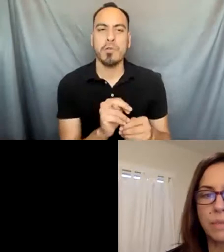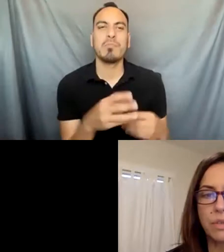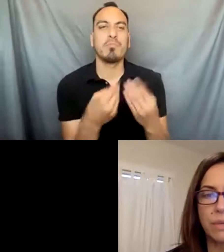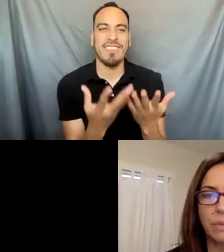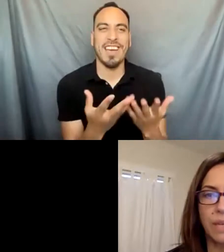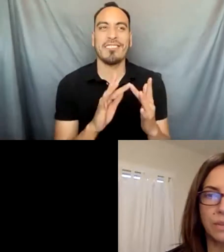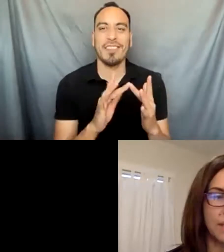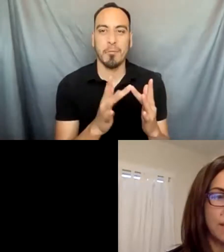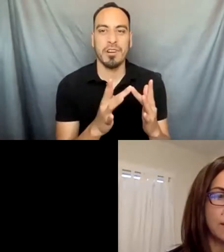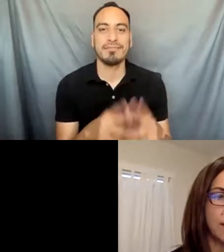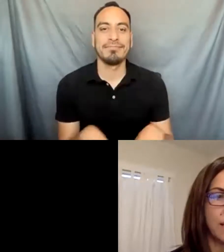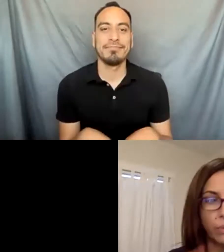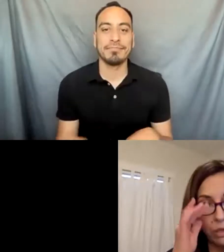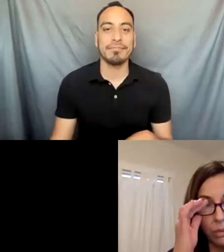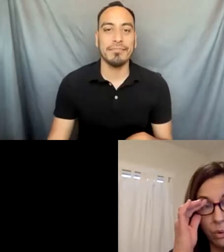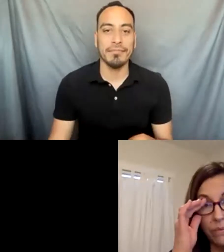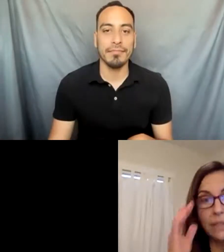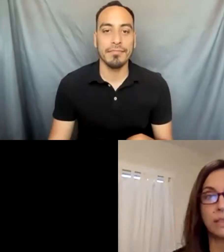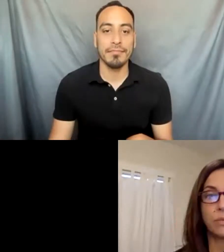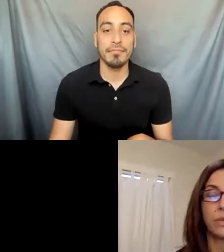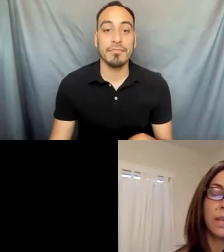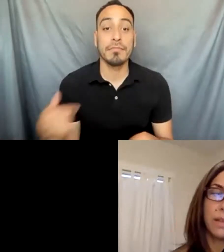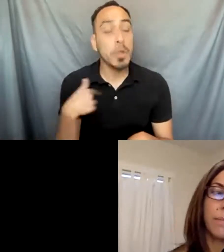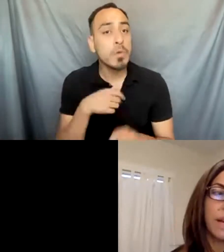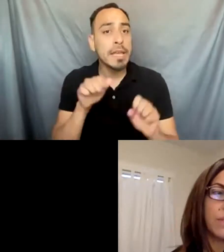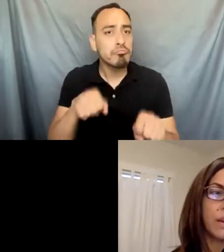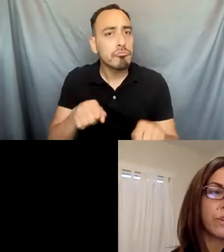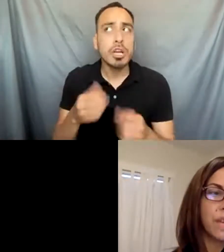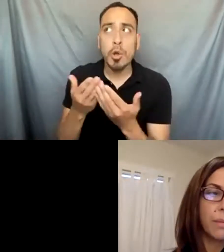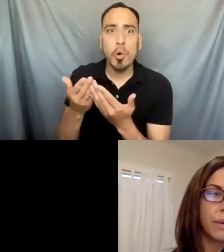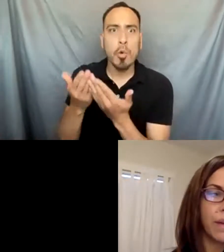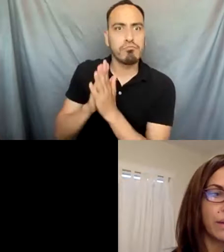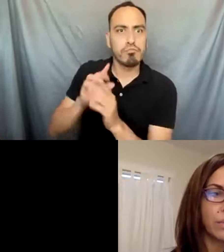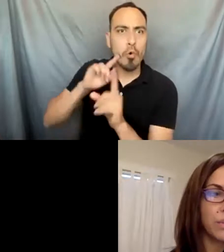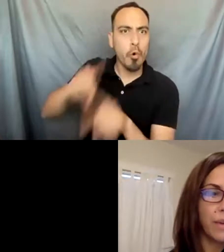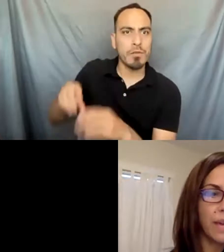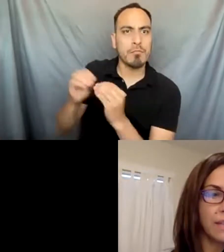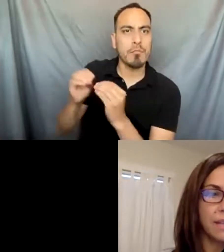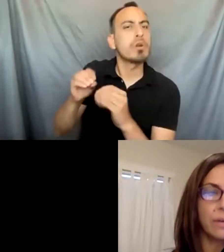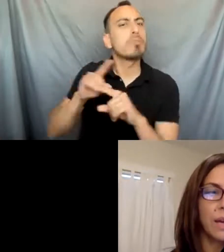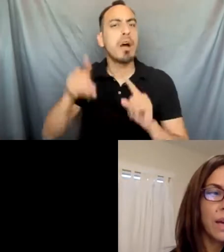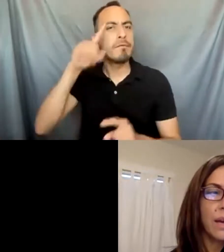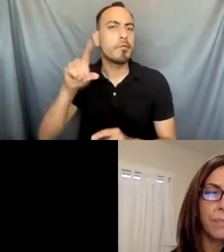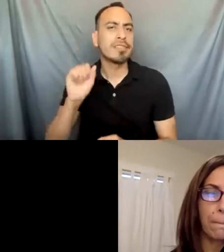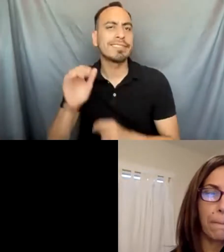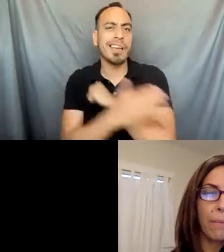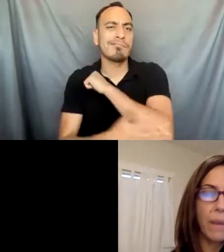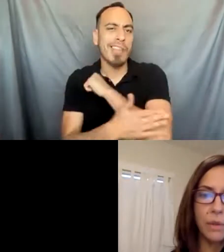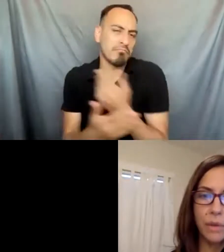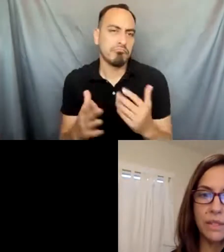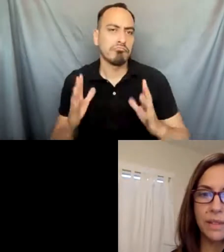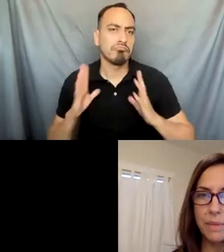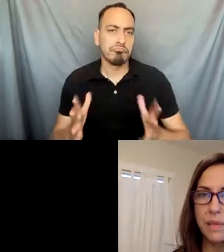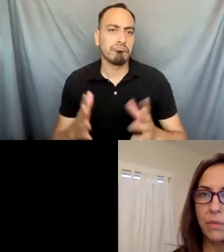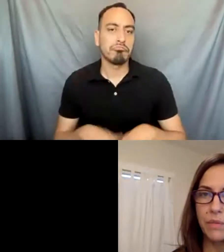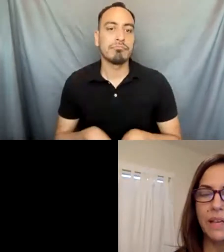just to make sure everyone has what they need. And we could order vaccines if we needed them, but I think for Sacramento County, we're doing okay. So my program